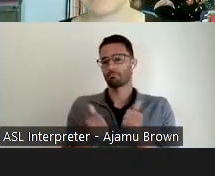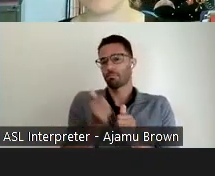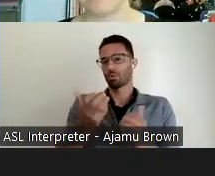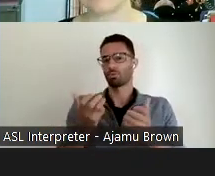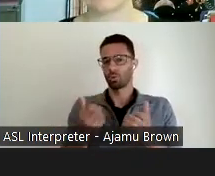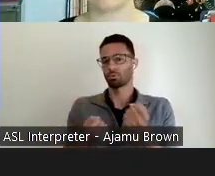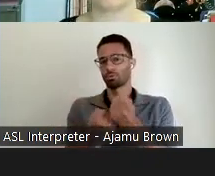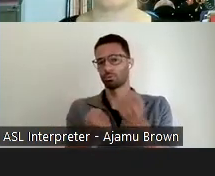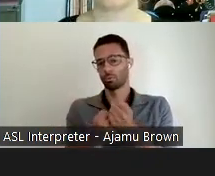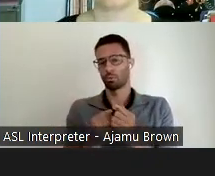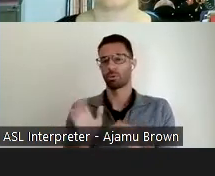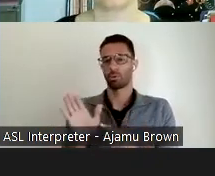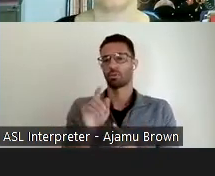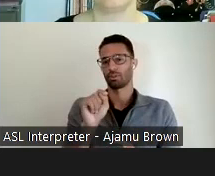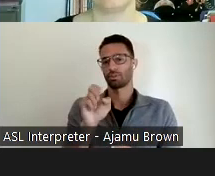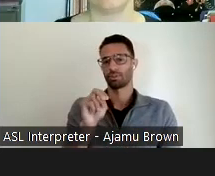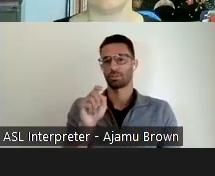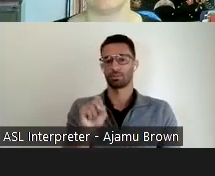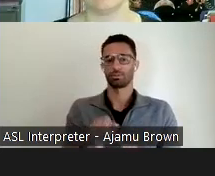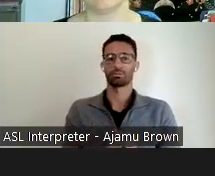Next slide, please.